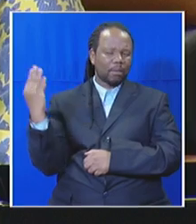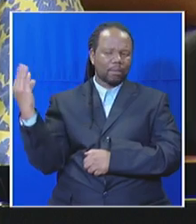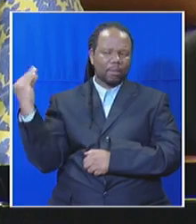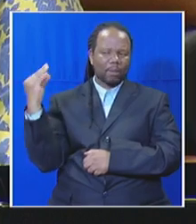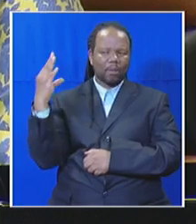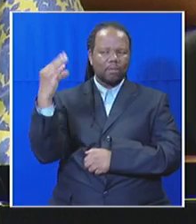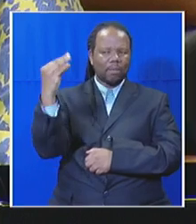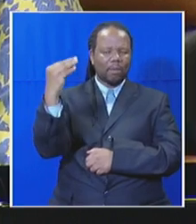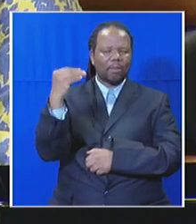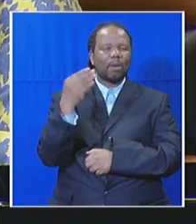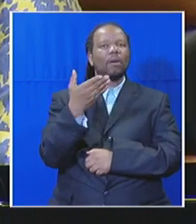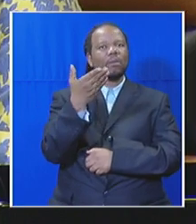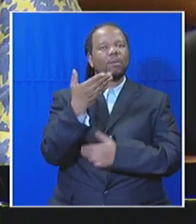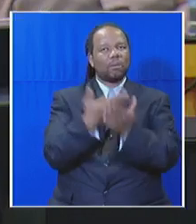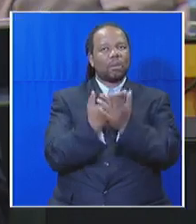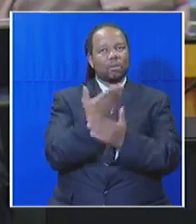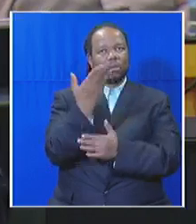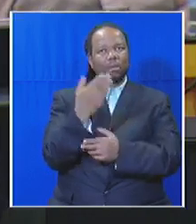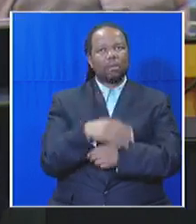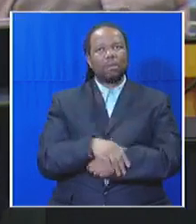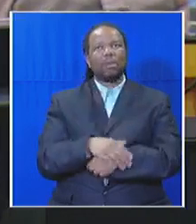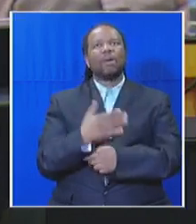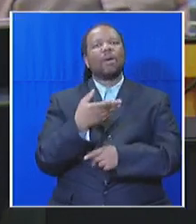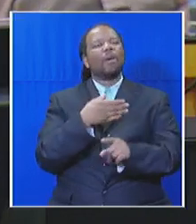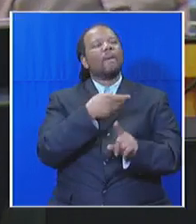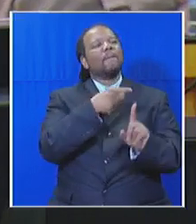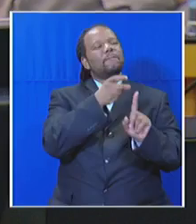Olomisa, please talk. Mr. President.